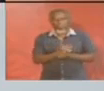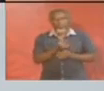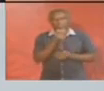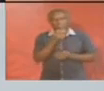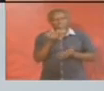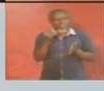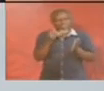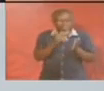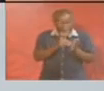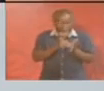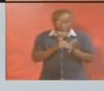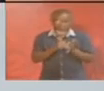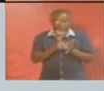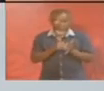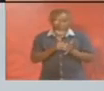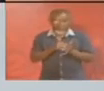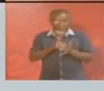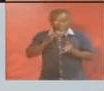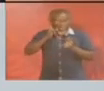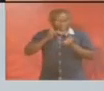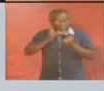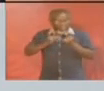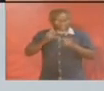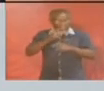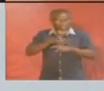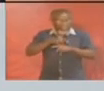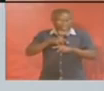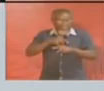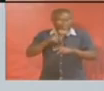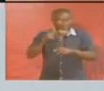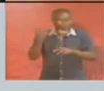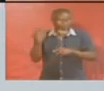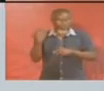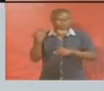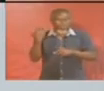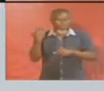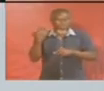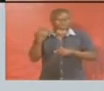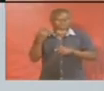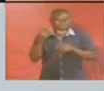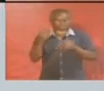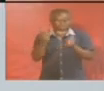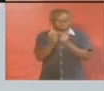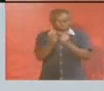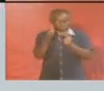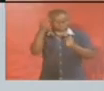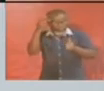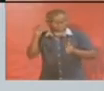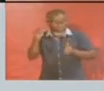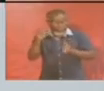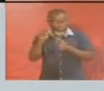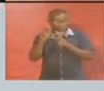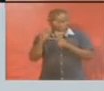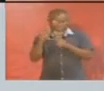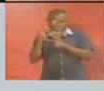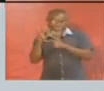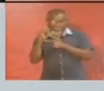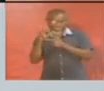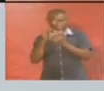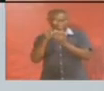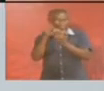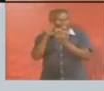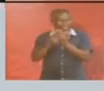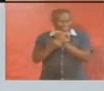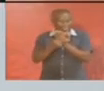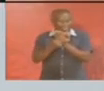room with the Honorable Prime Minister was at his press conference on the 25th or 26th of March,